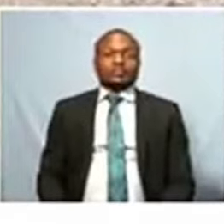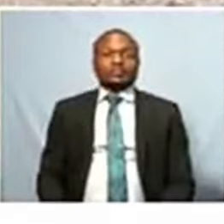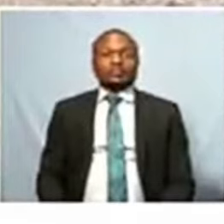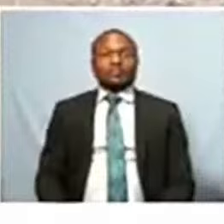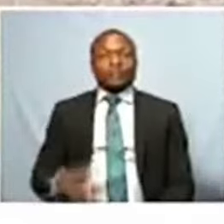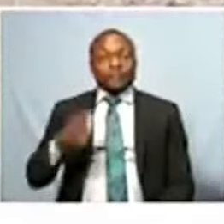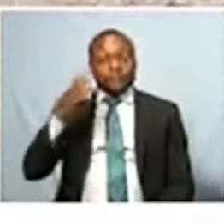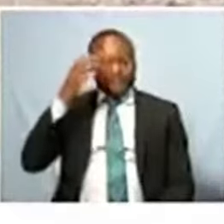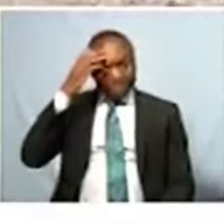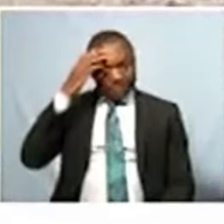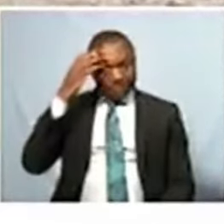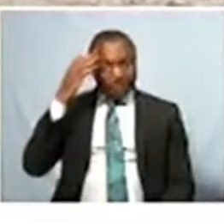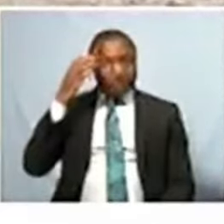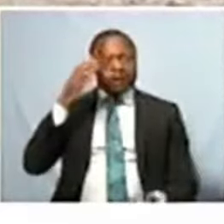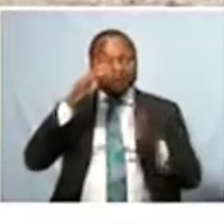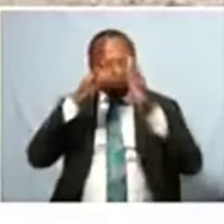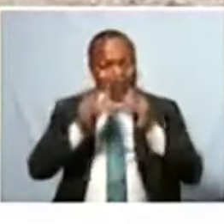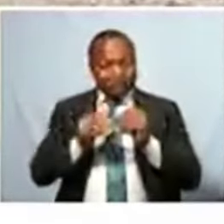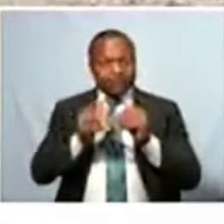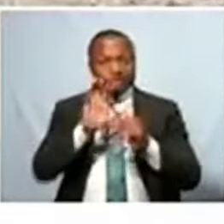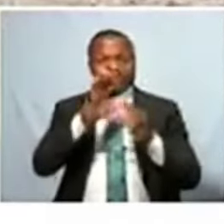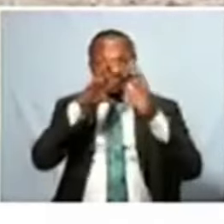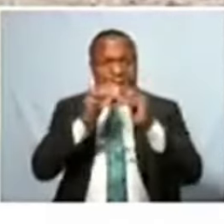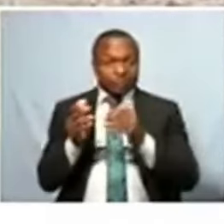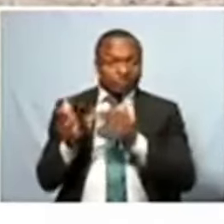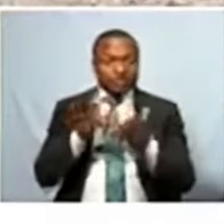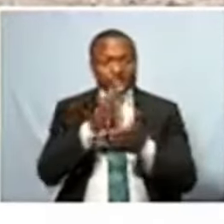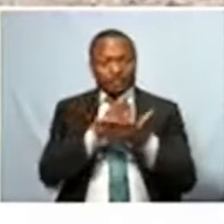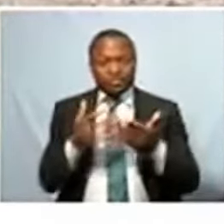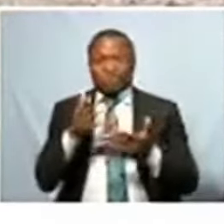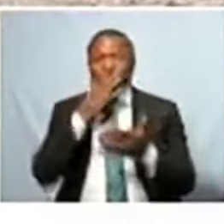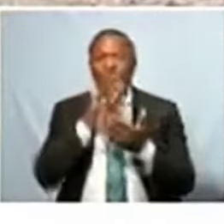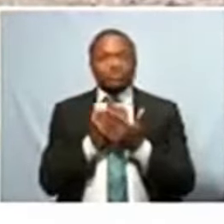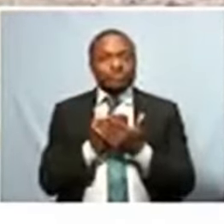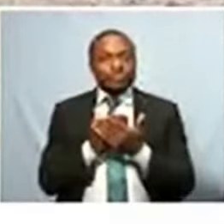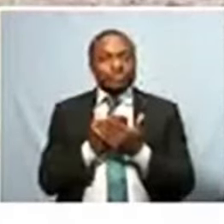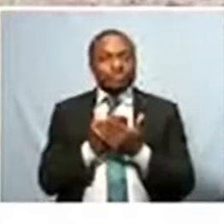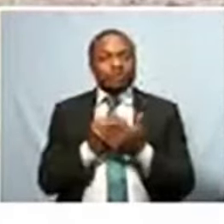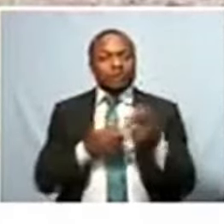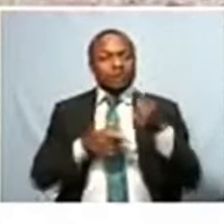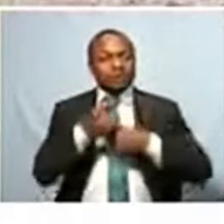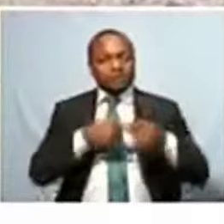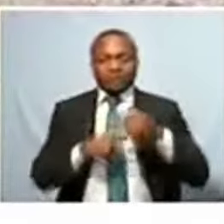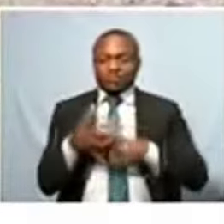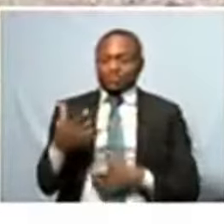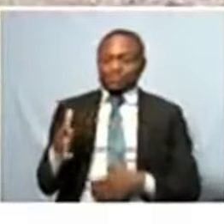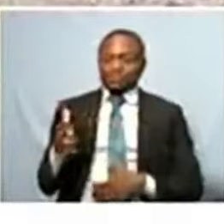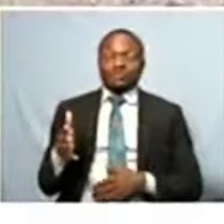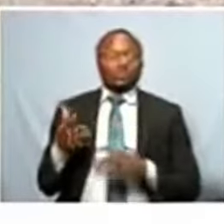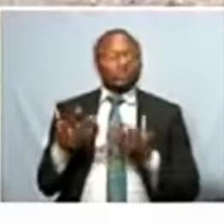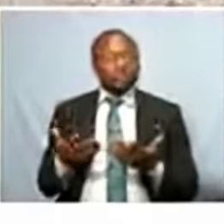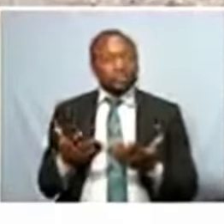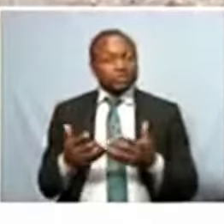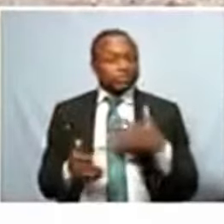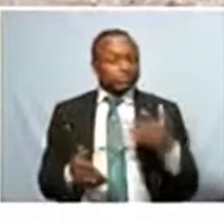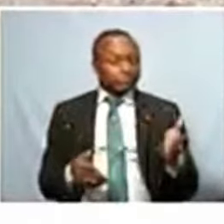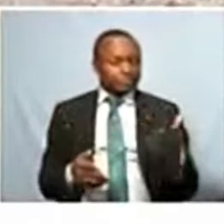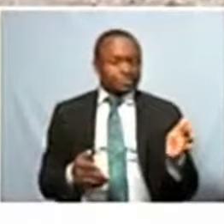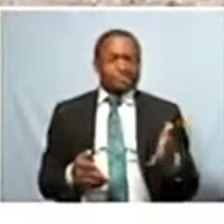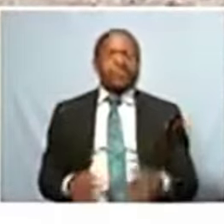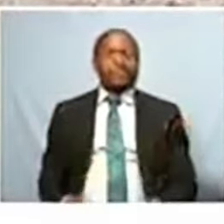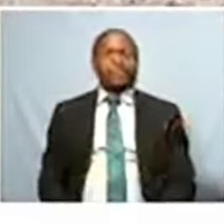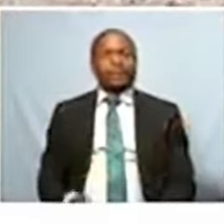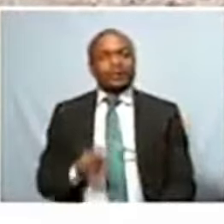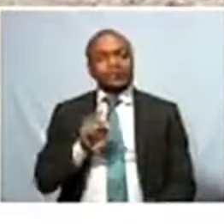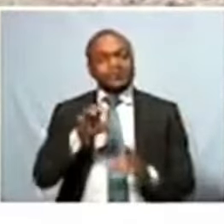houses like your house, Madam Speaker, would bring something very good, either coming from the right or from the left.